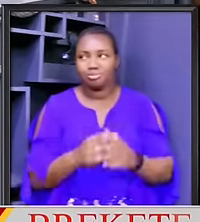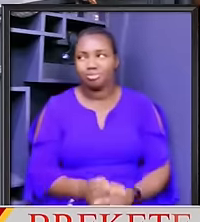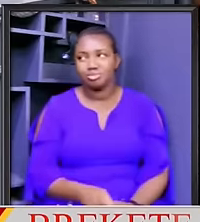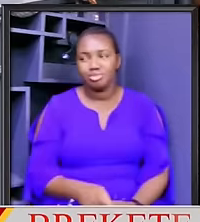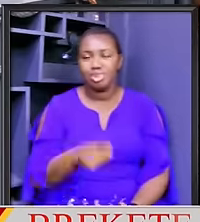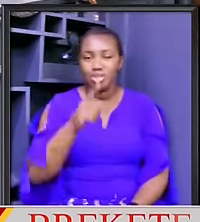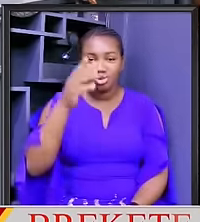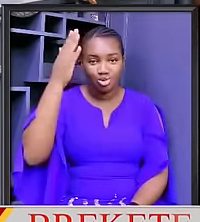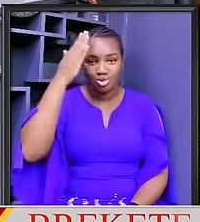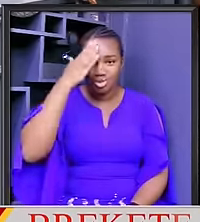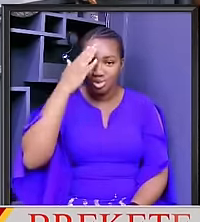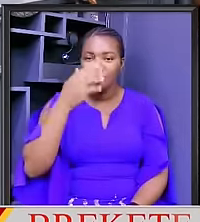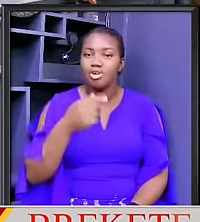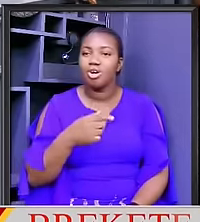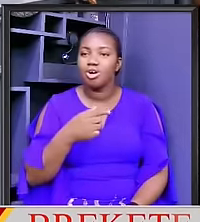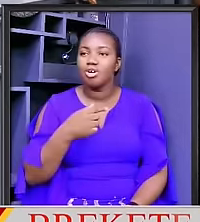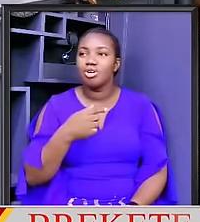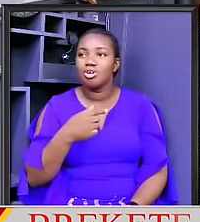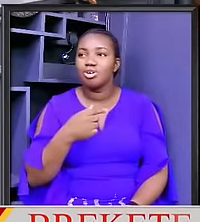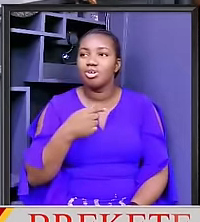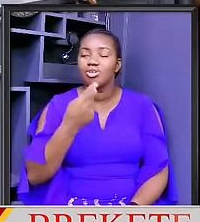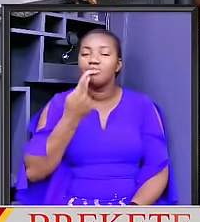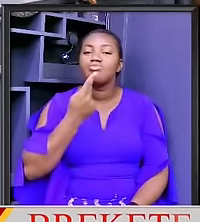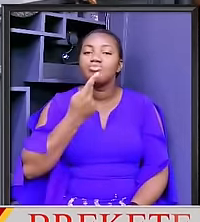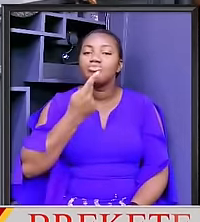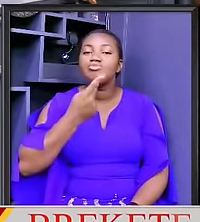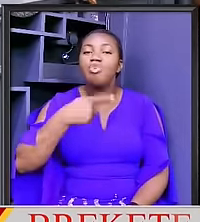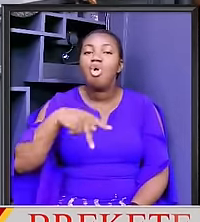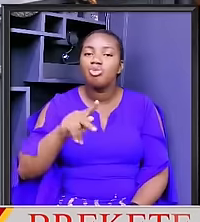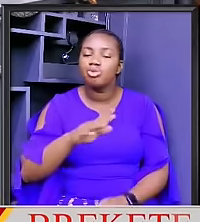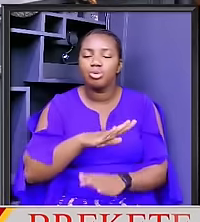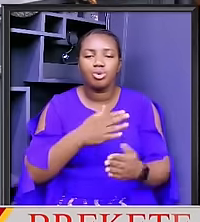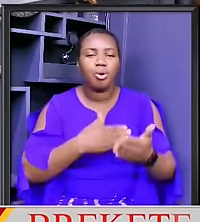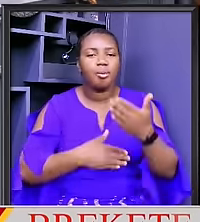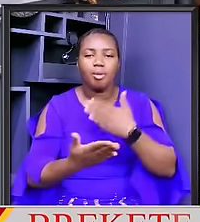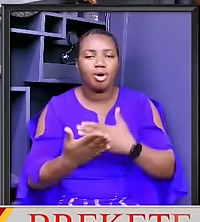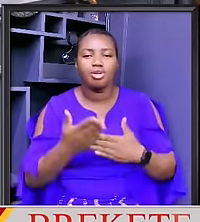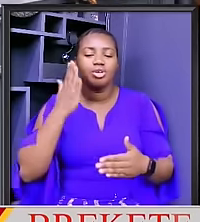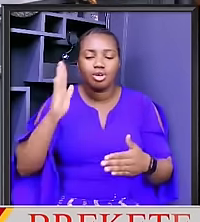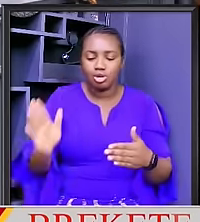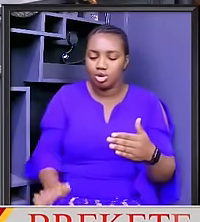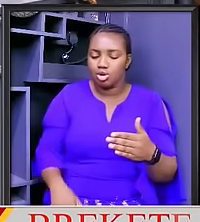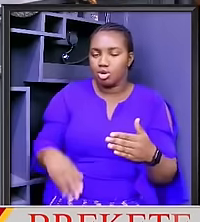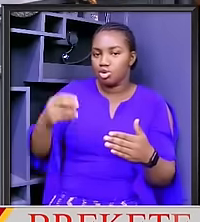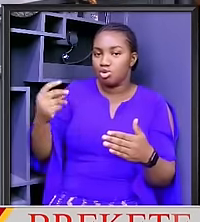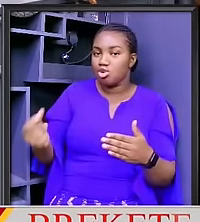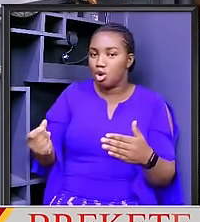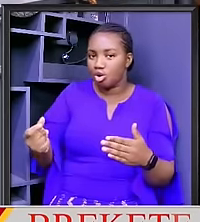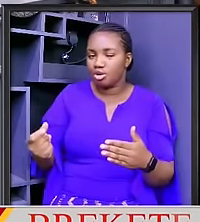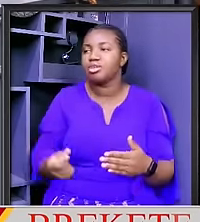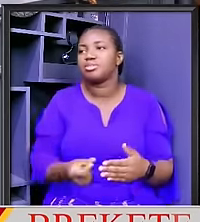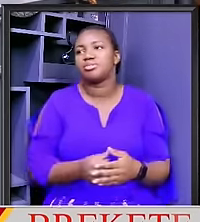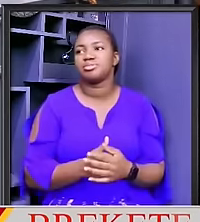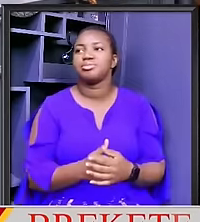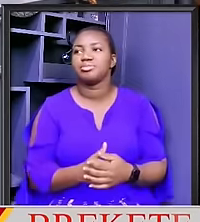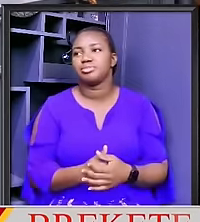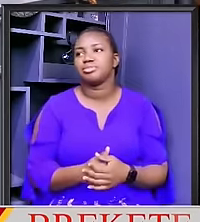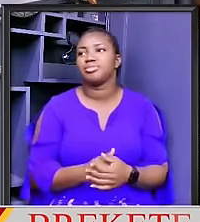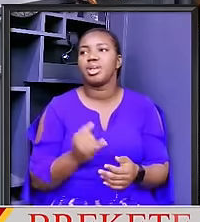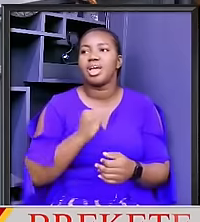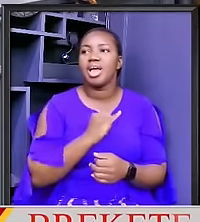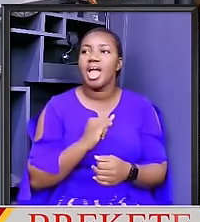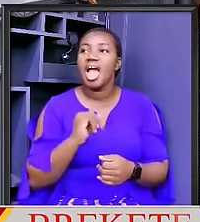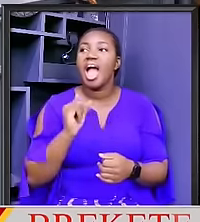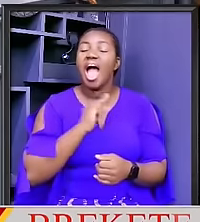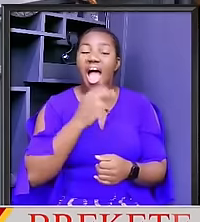Goat need a born dog. Goat the born goat. Sheep born sheep. So I rest my case. I see we